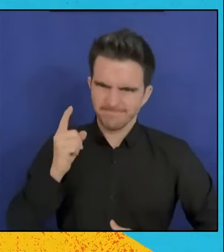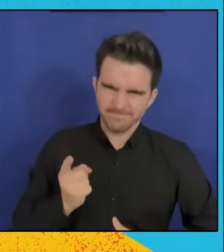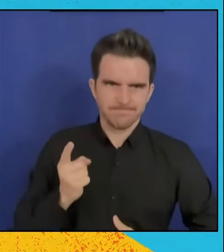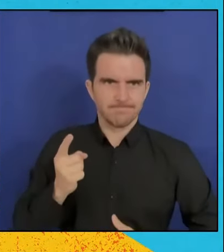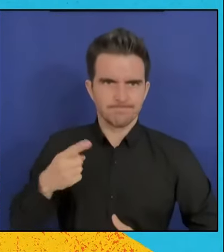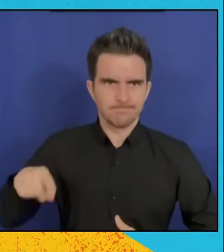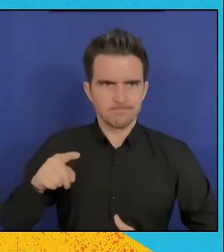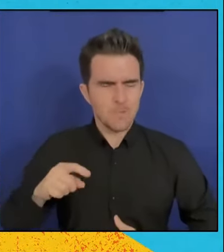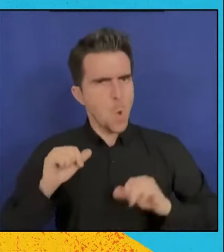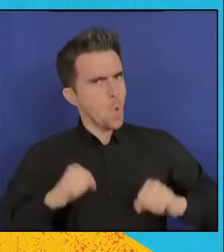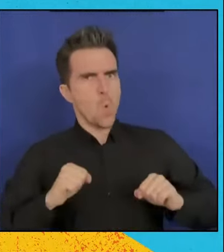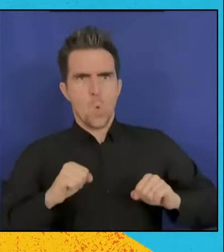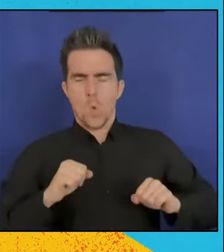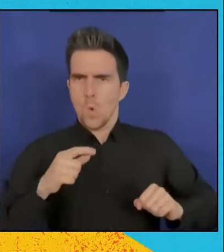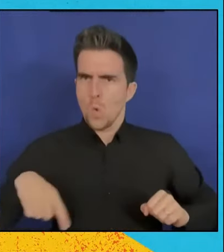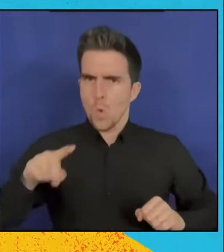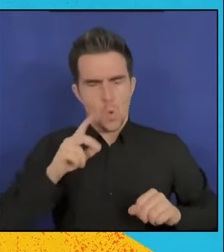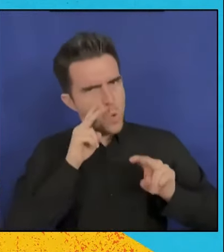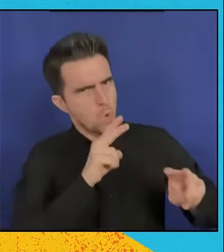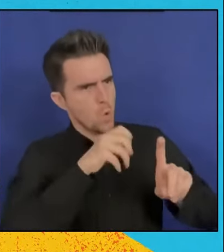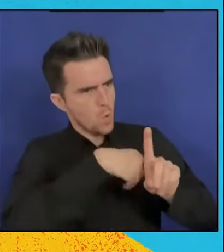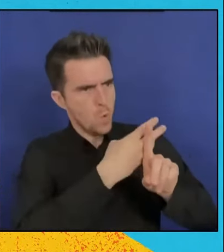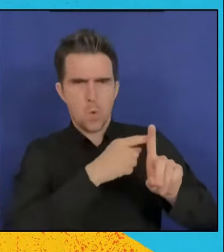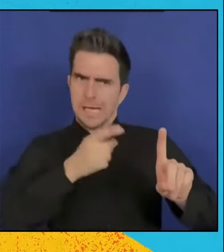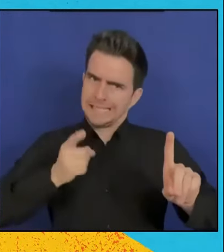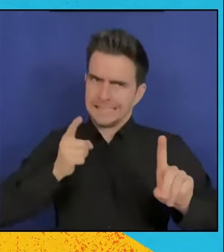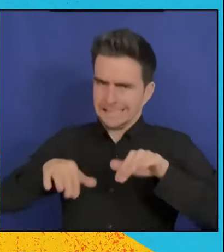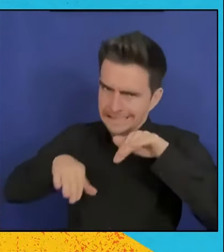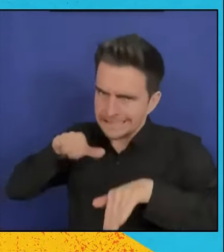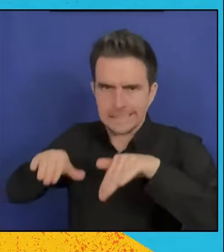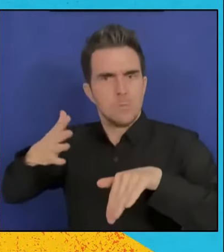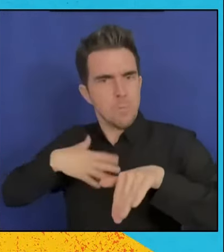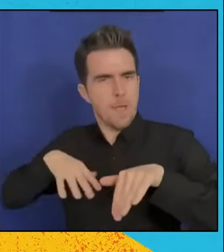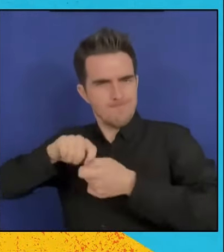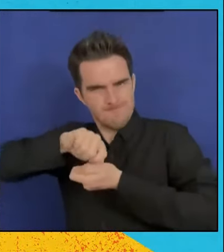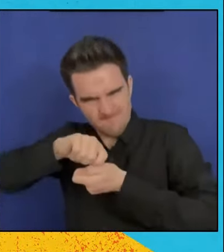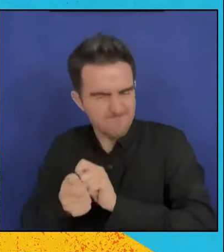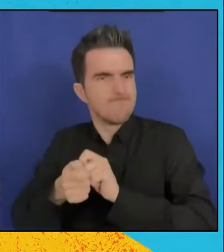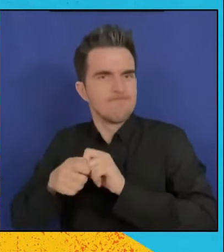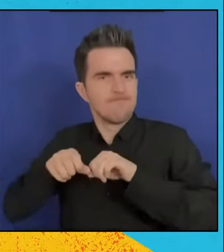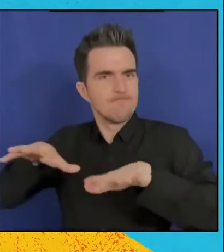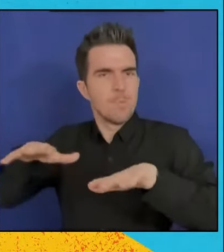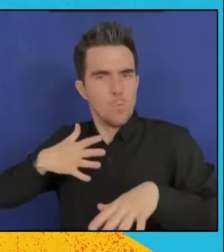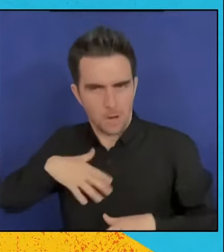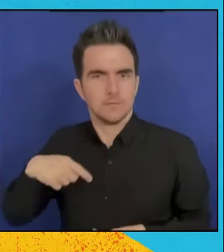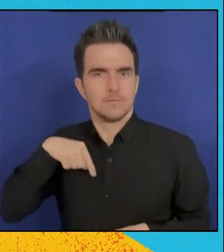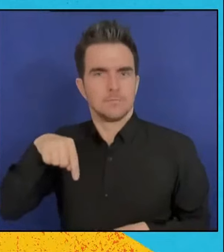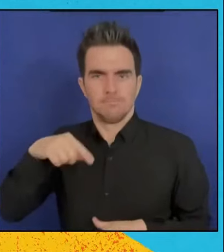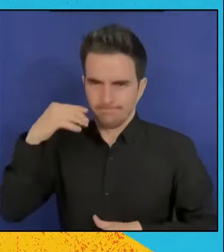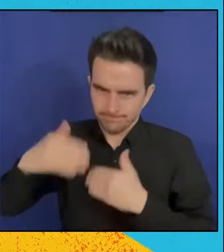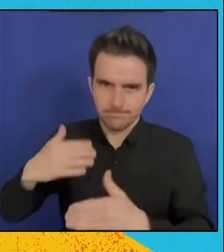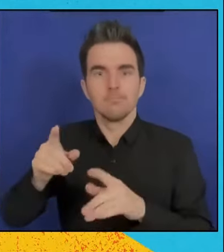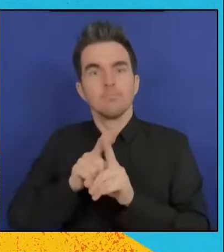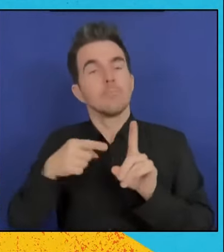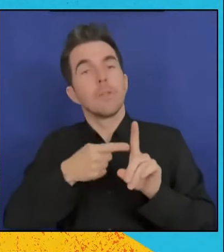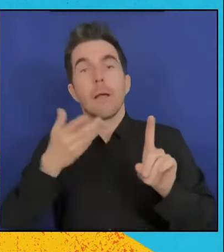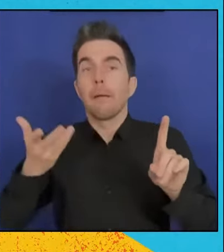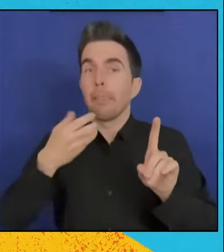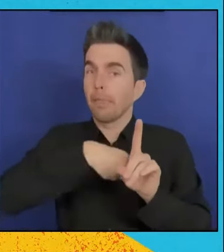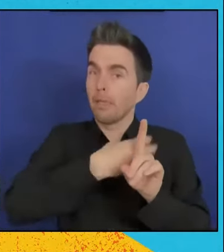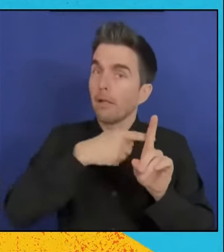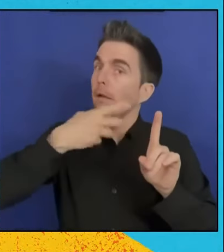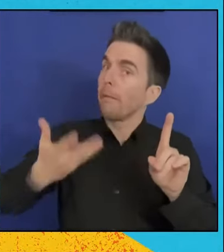fingers at others and perhaps away from oneself. So in that spirit, let me just say, I feel very privileged to be here amongst you this morning. Thank you. Hakim, you're